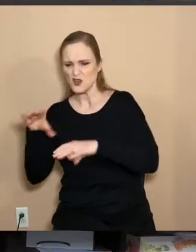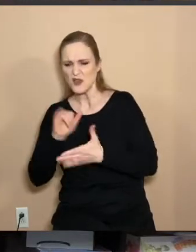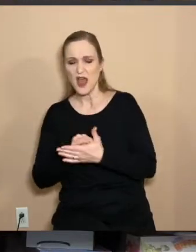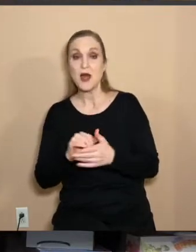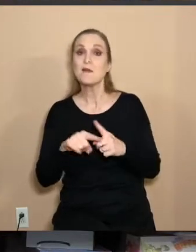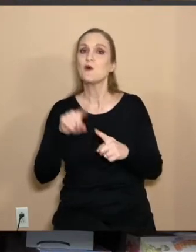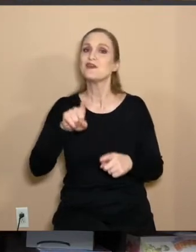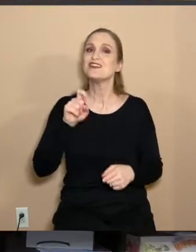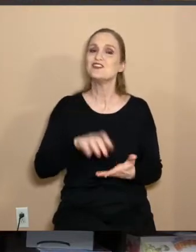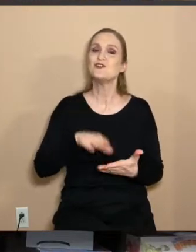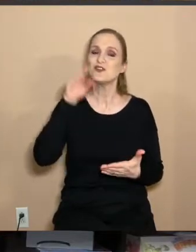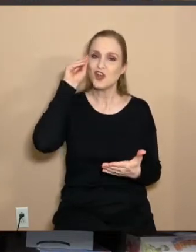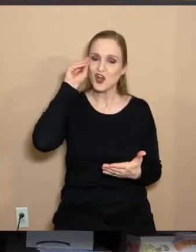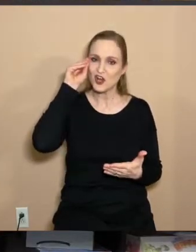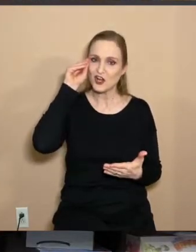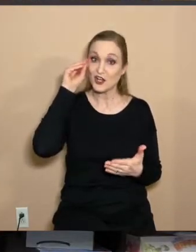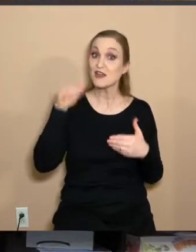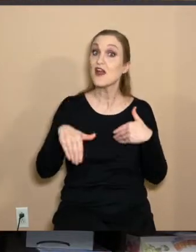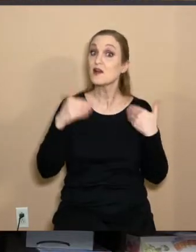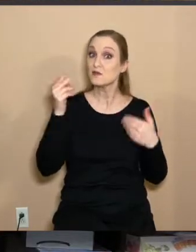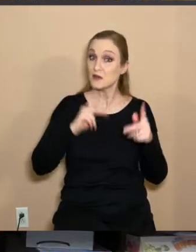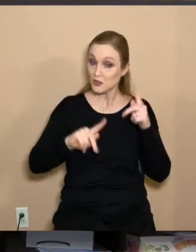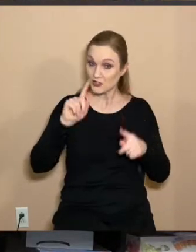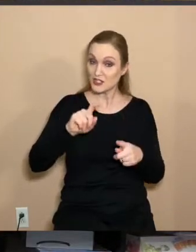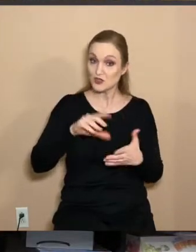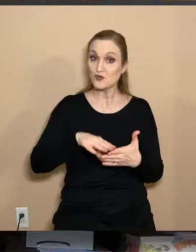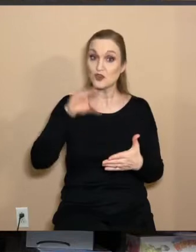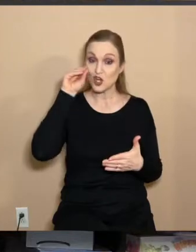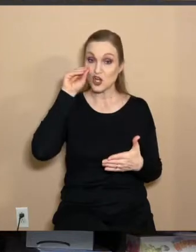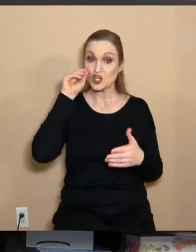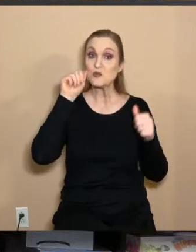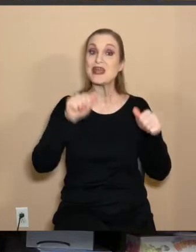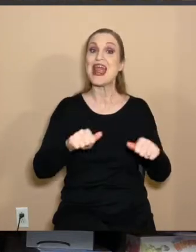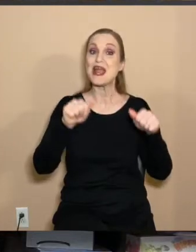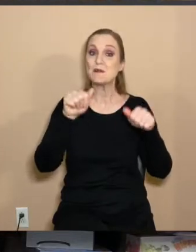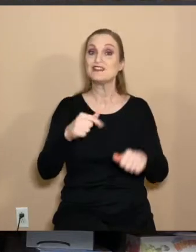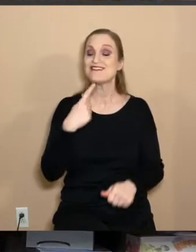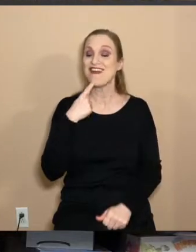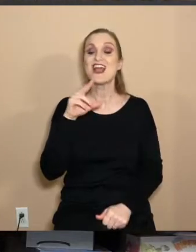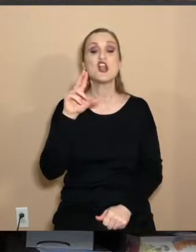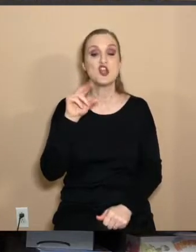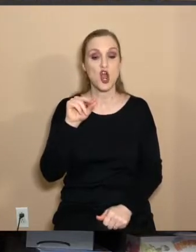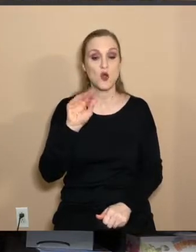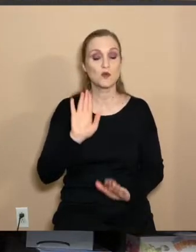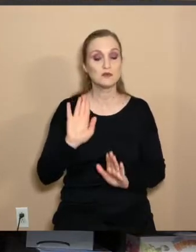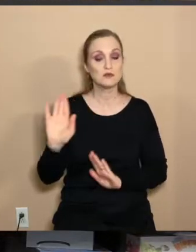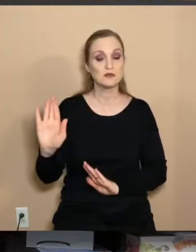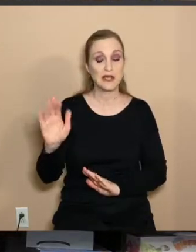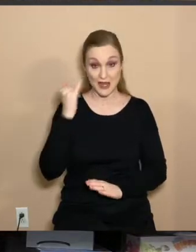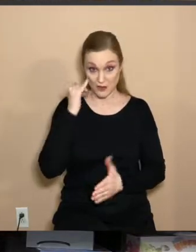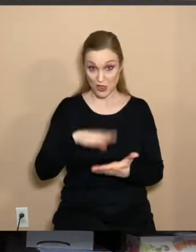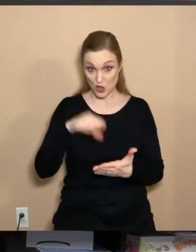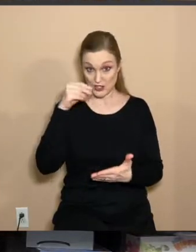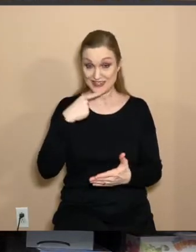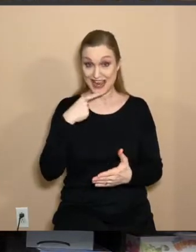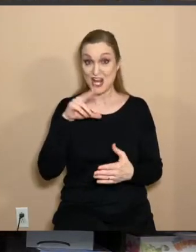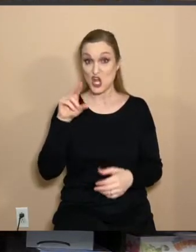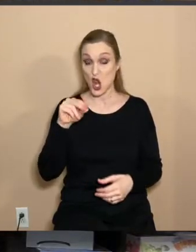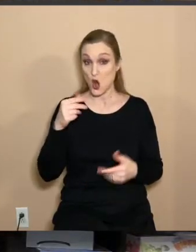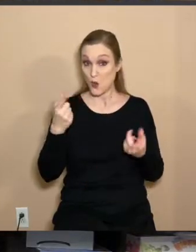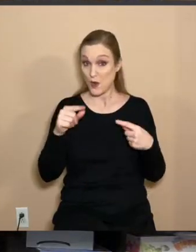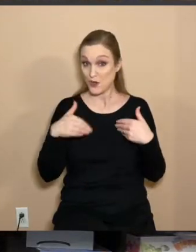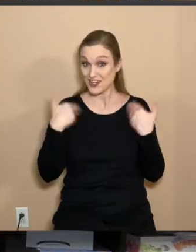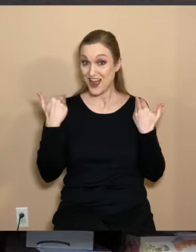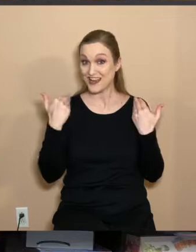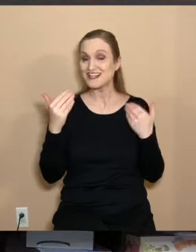have to learn, those that are young have to learn to be able to say no to things at that time. And if we learn to say no to things when we're